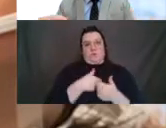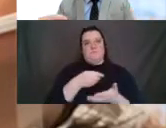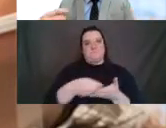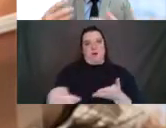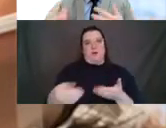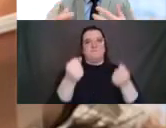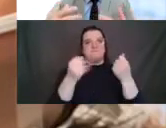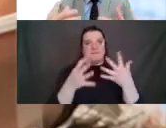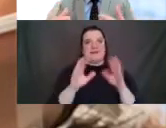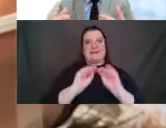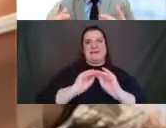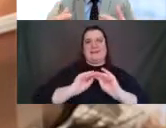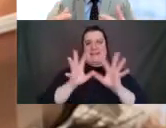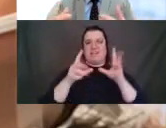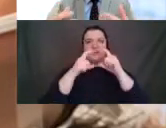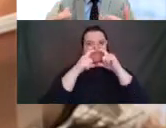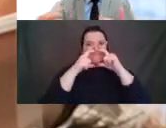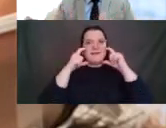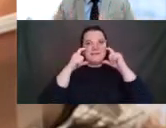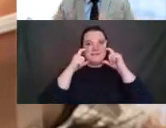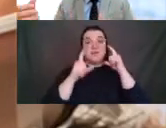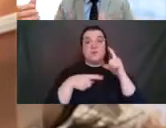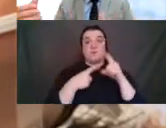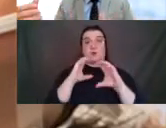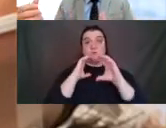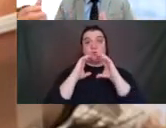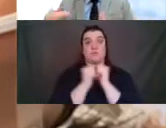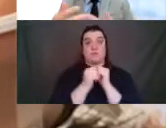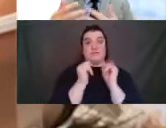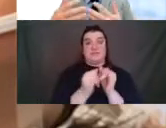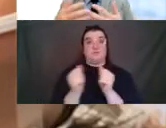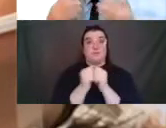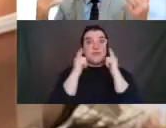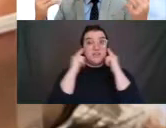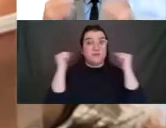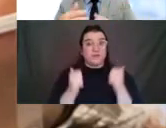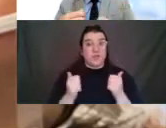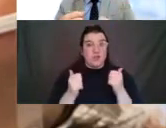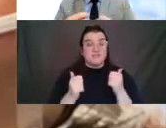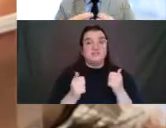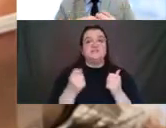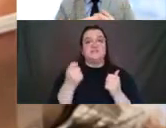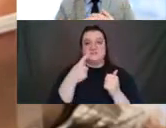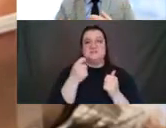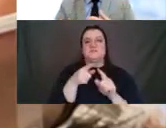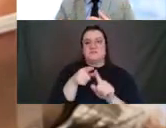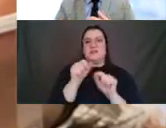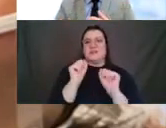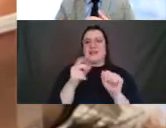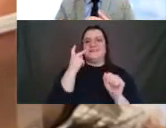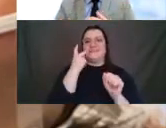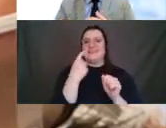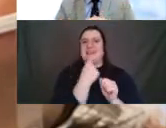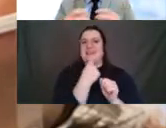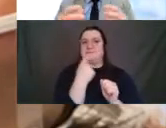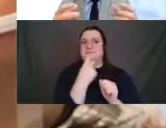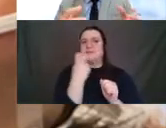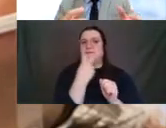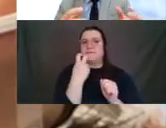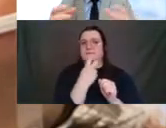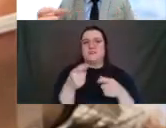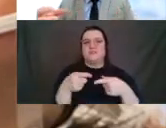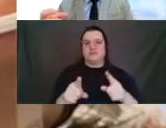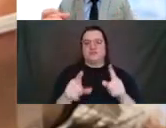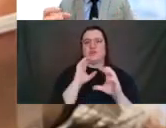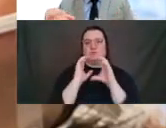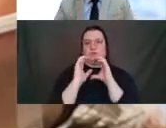masks. So when they are communicating with individuals with hearing loss, that they are able to see their lips moving during those communications.